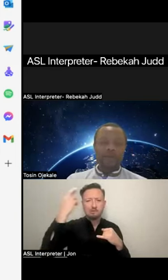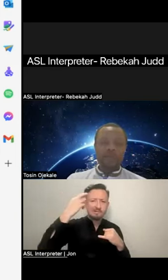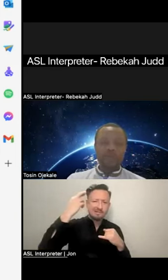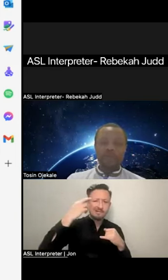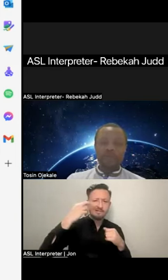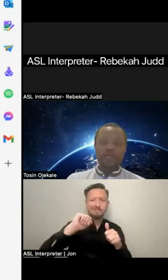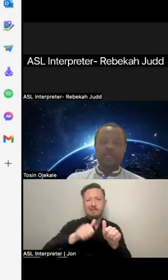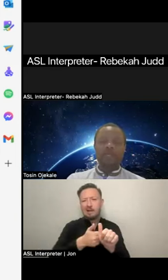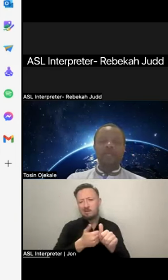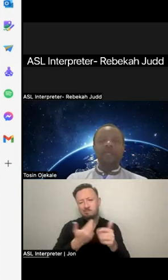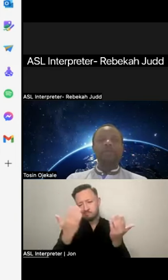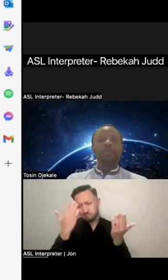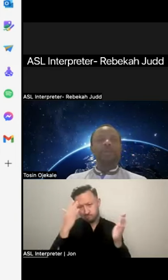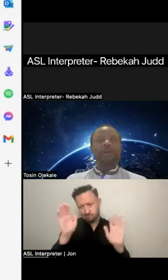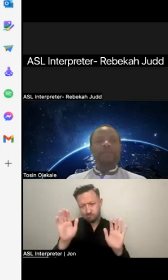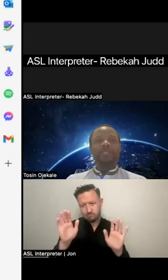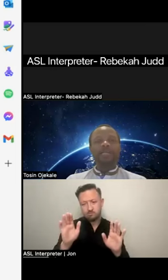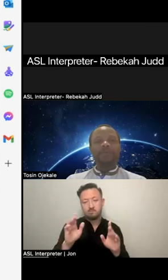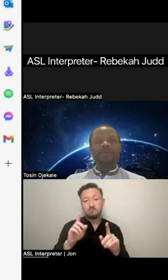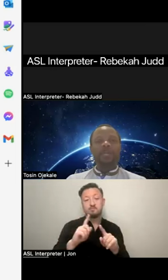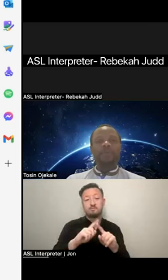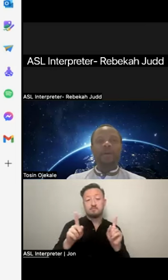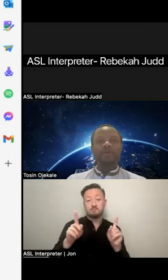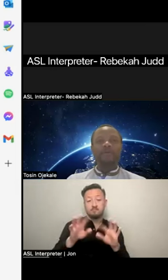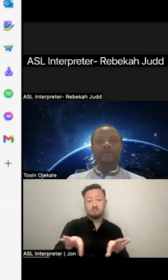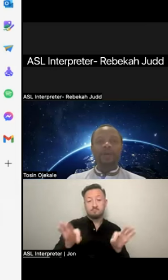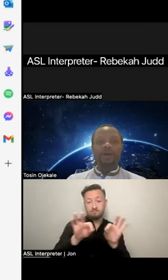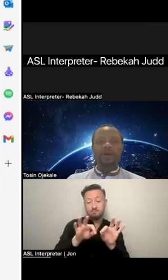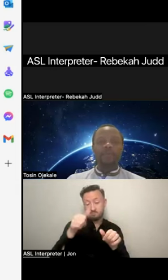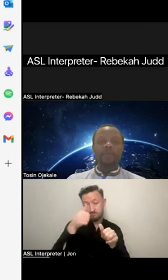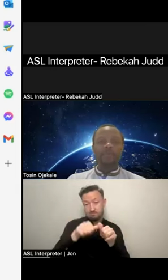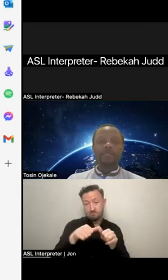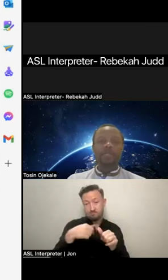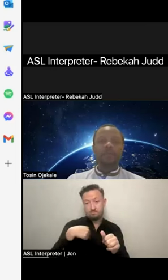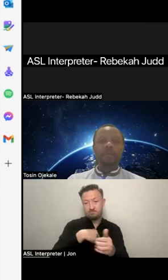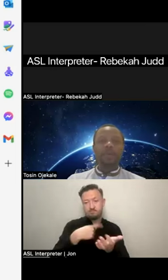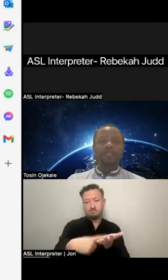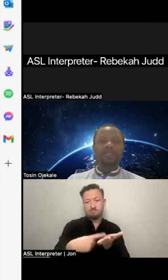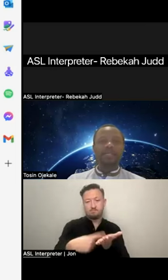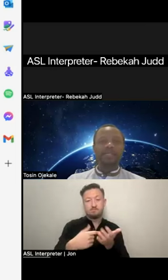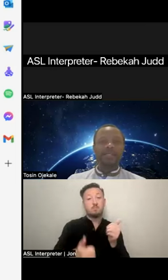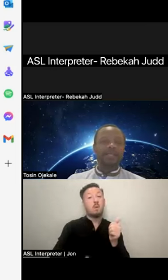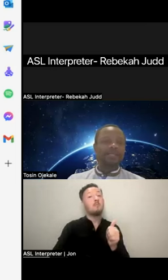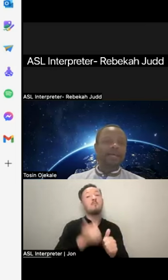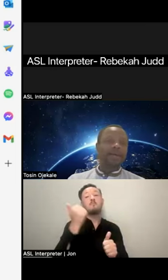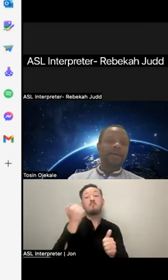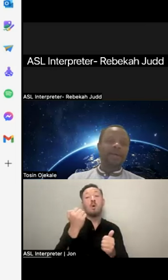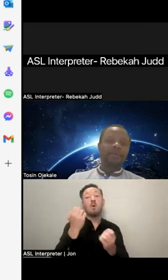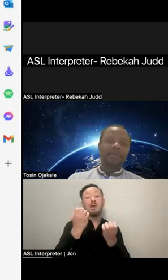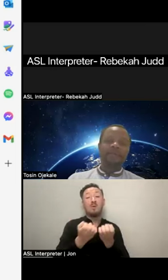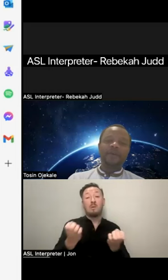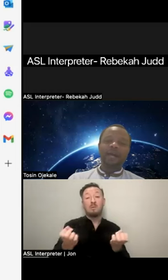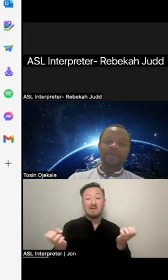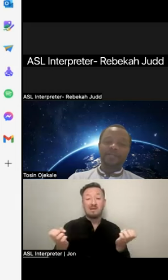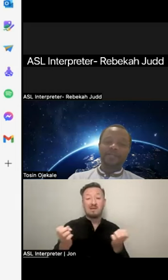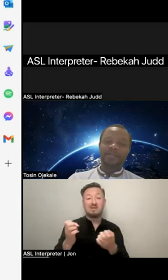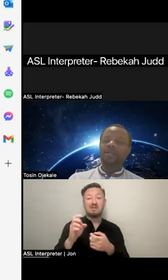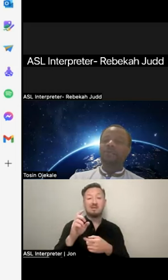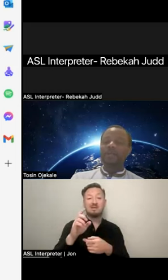of those, okay? So remember we said something about most equipment in data center being